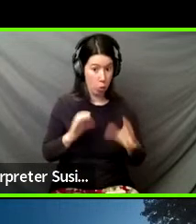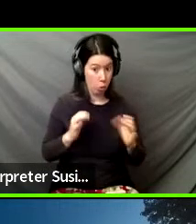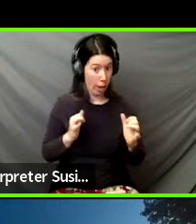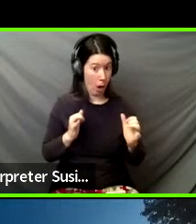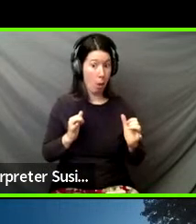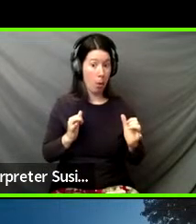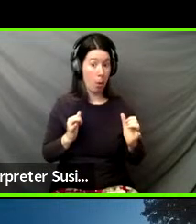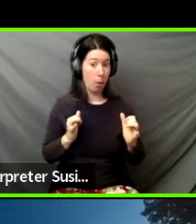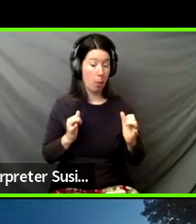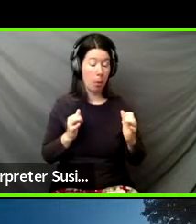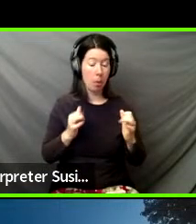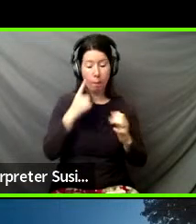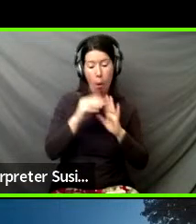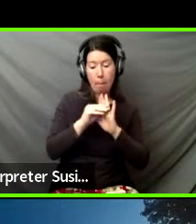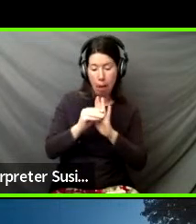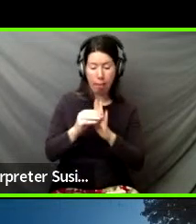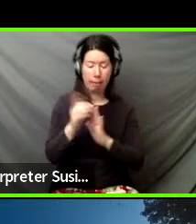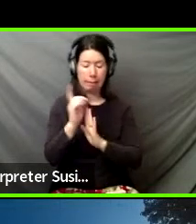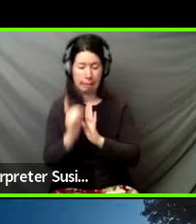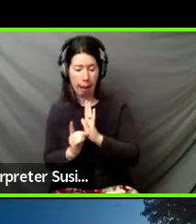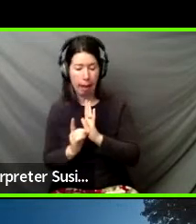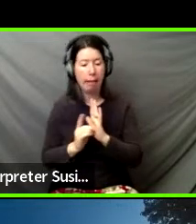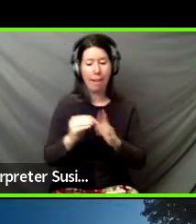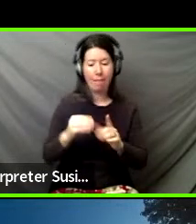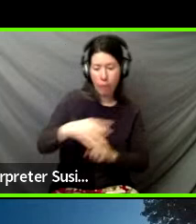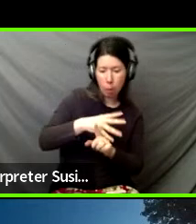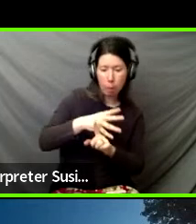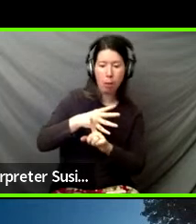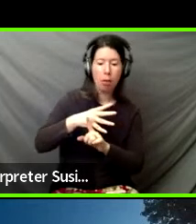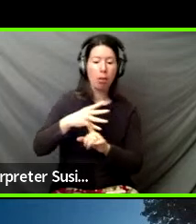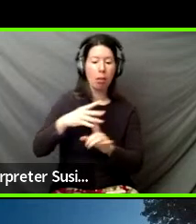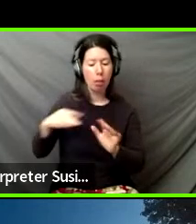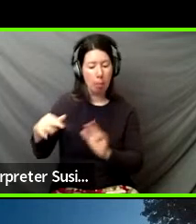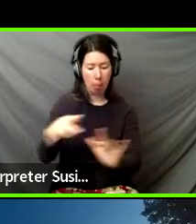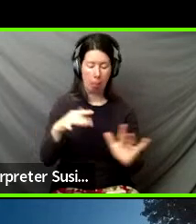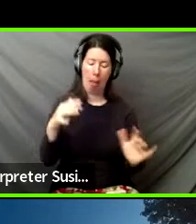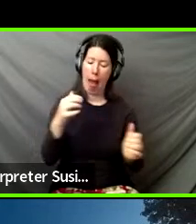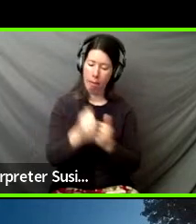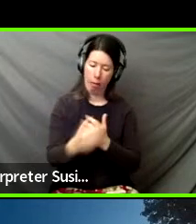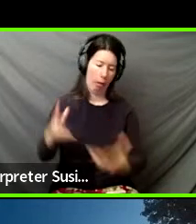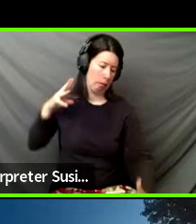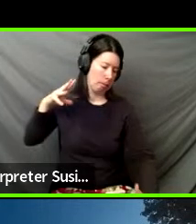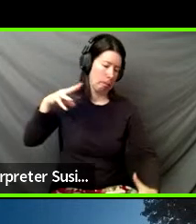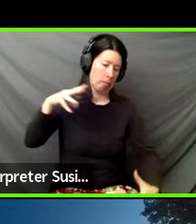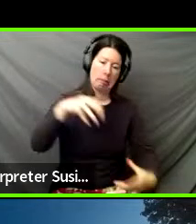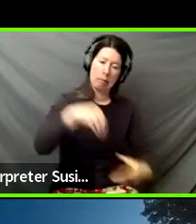with modeling and design and the environmental work. It's all the work to,